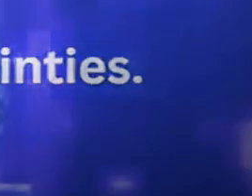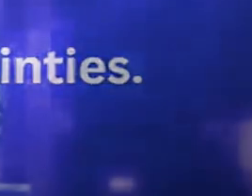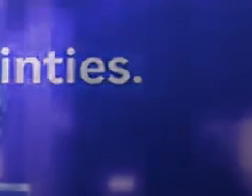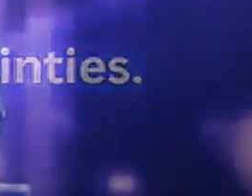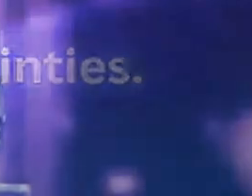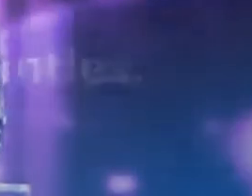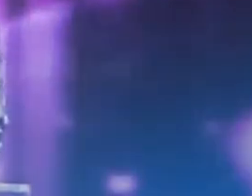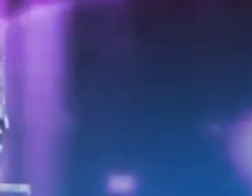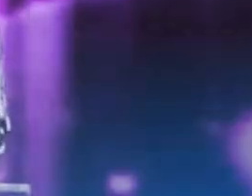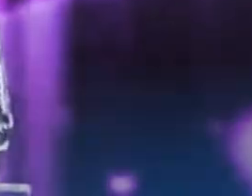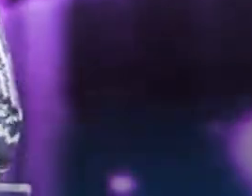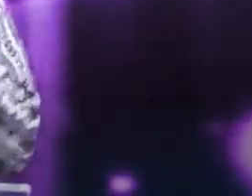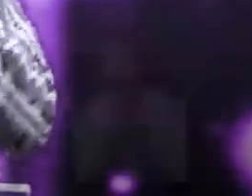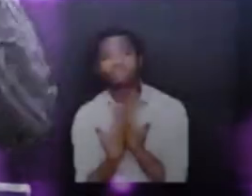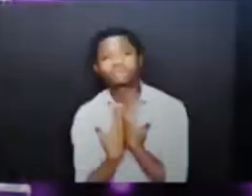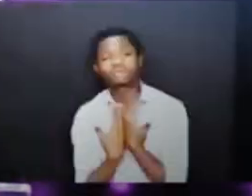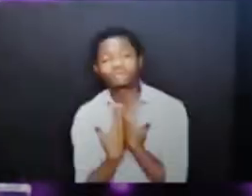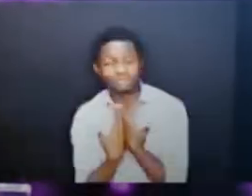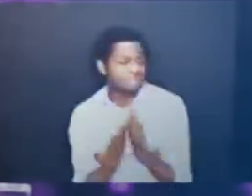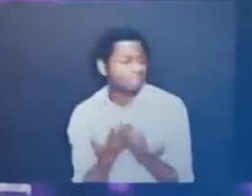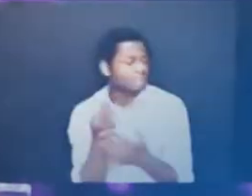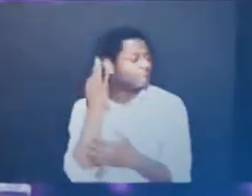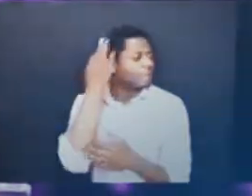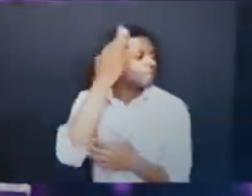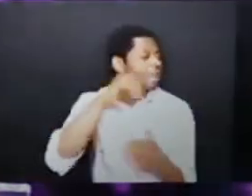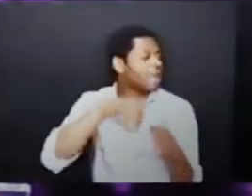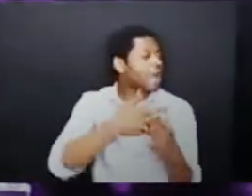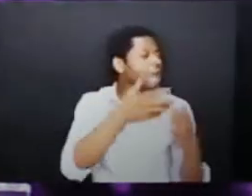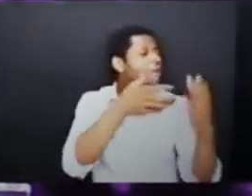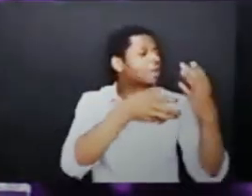How am I going to meet the right